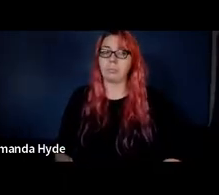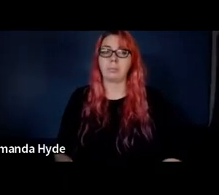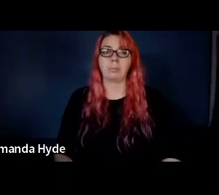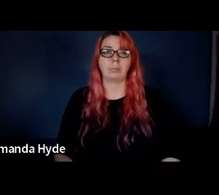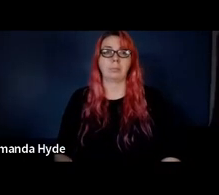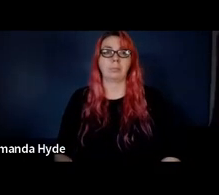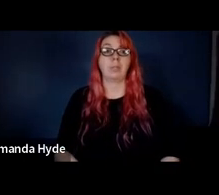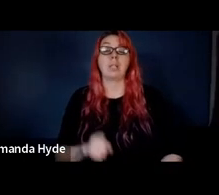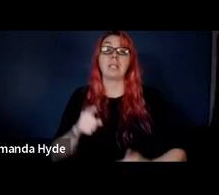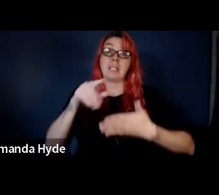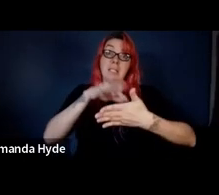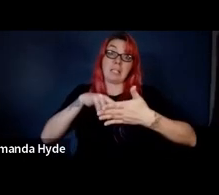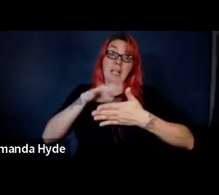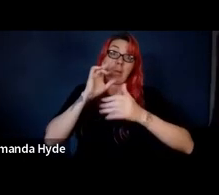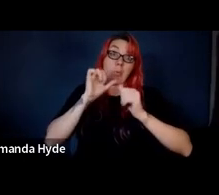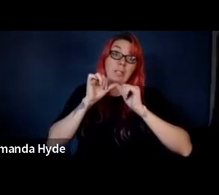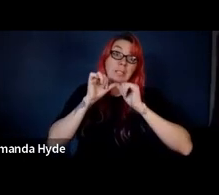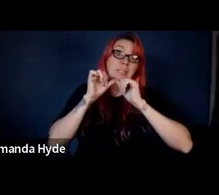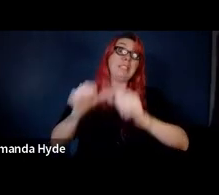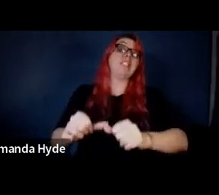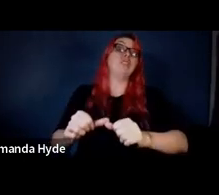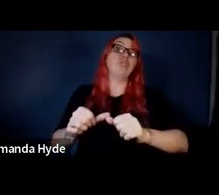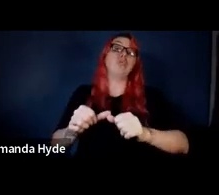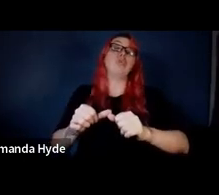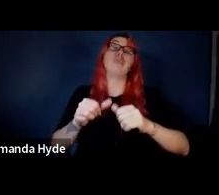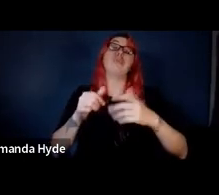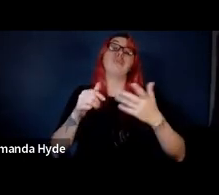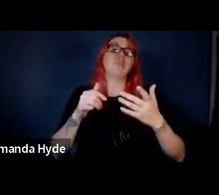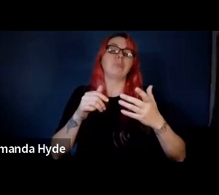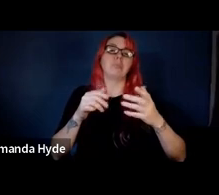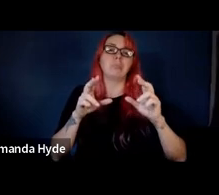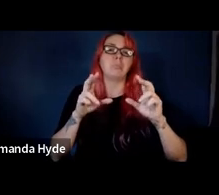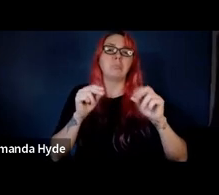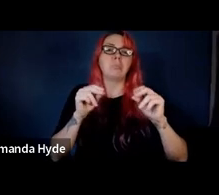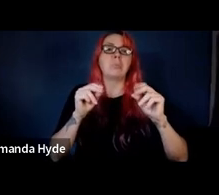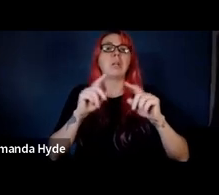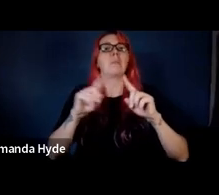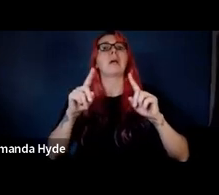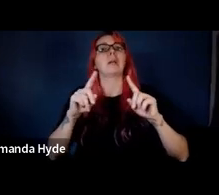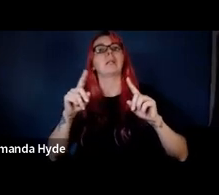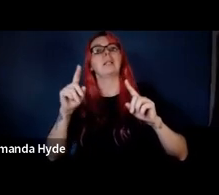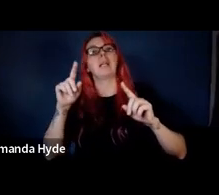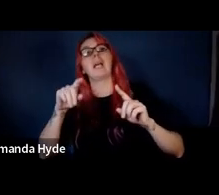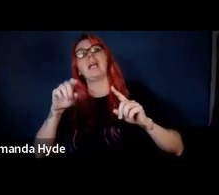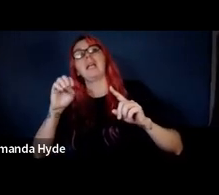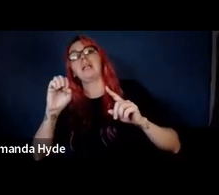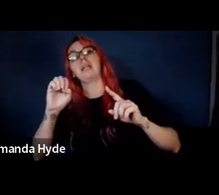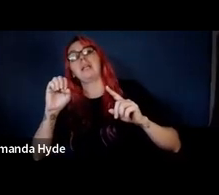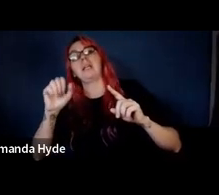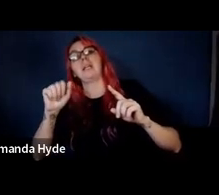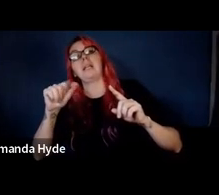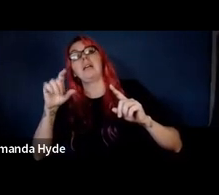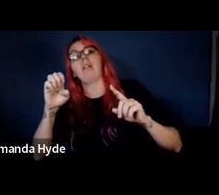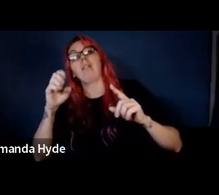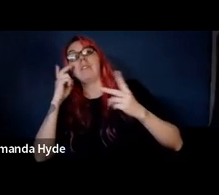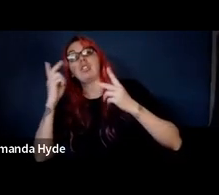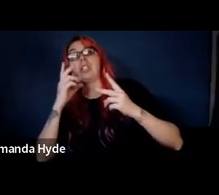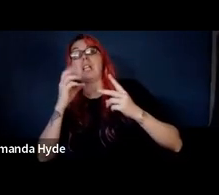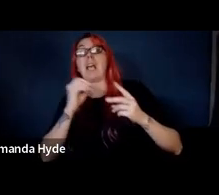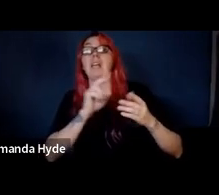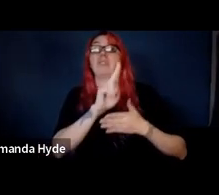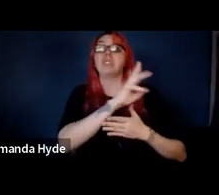but both the professors and Eagle Vision hope to collaborate on more projects in the future. Daryl Stranger, APTN National News,